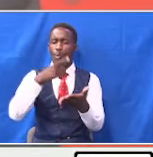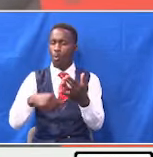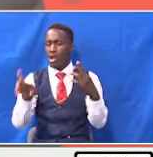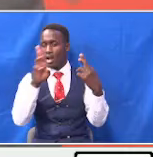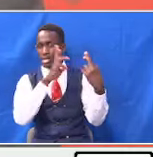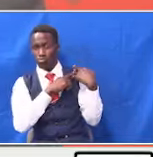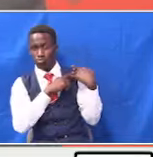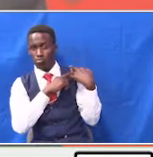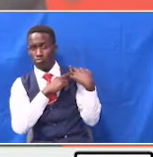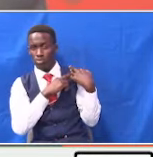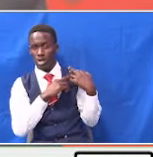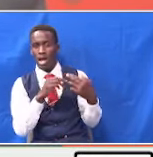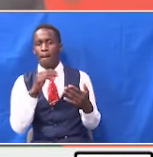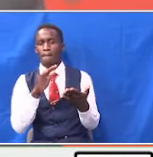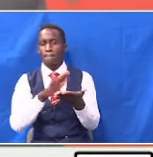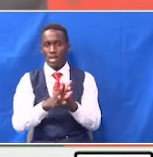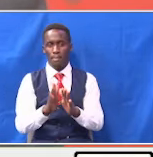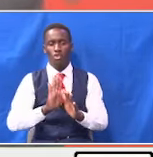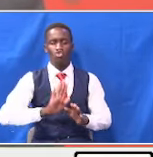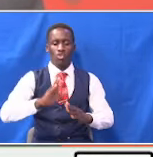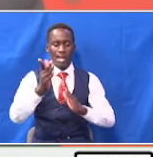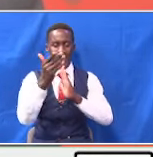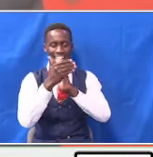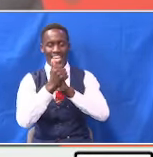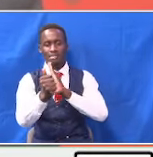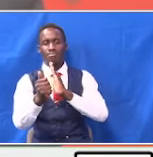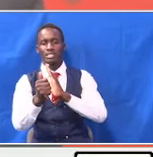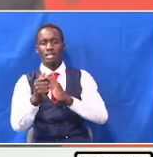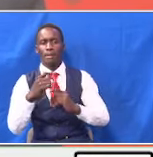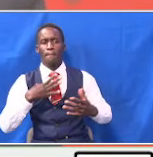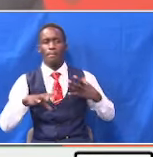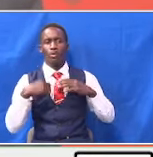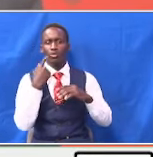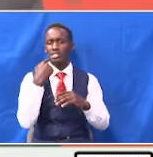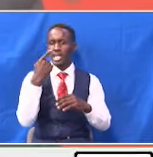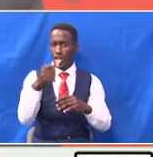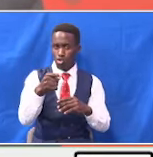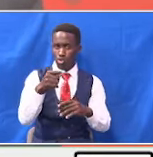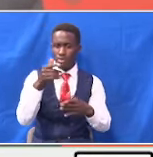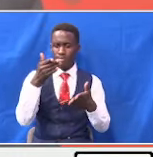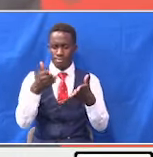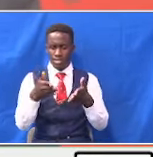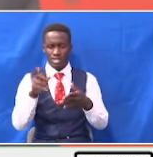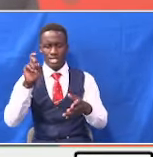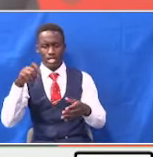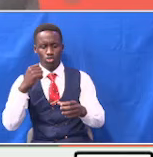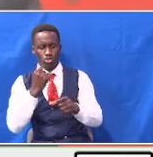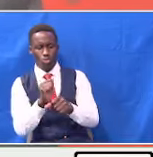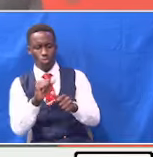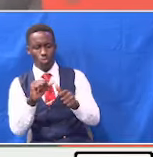to be your experts. They are supposed to be the people who tell you this is what you need to do